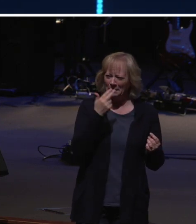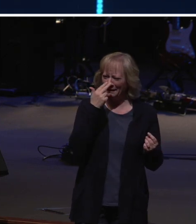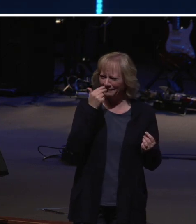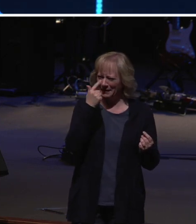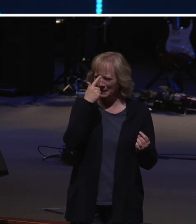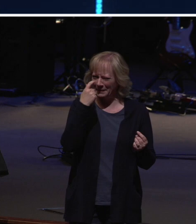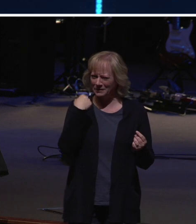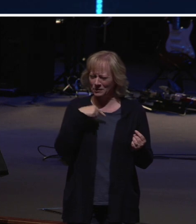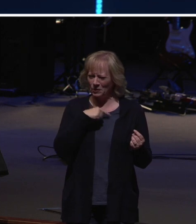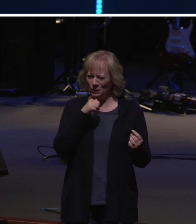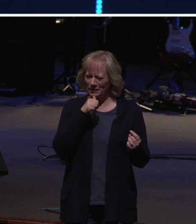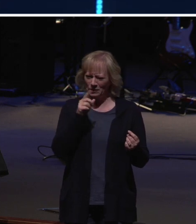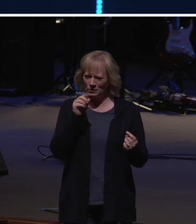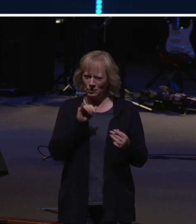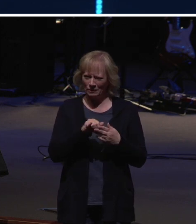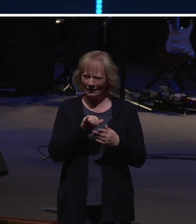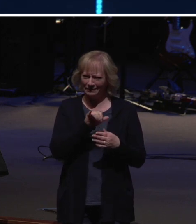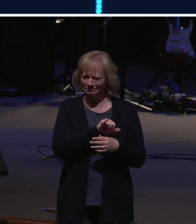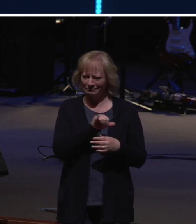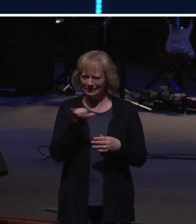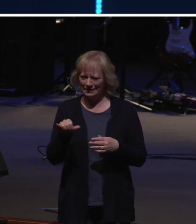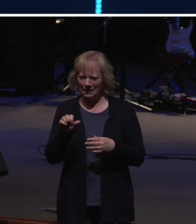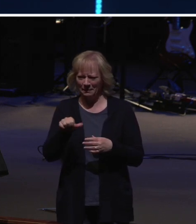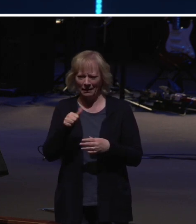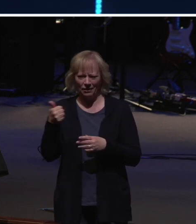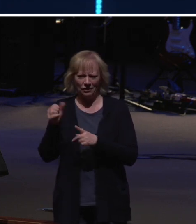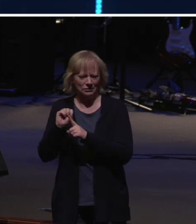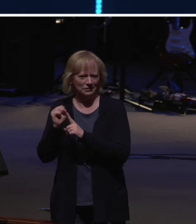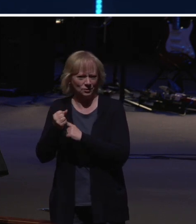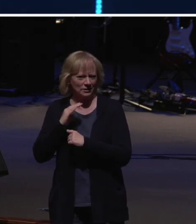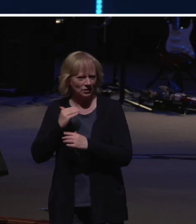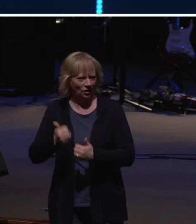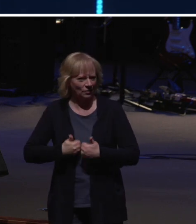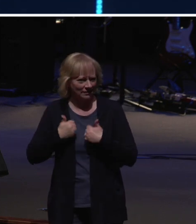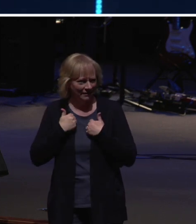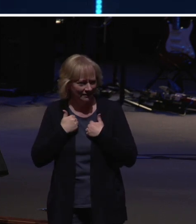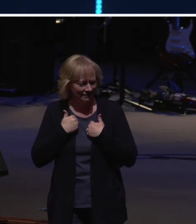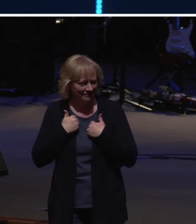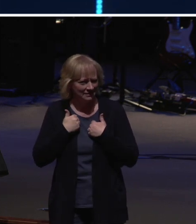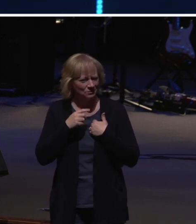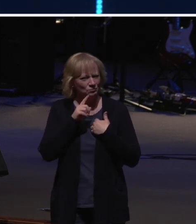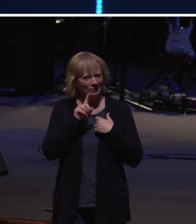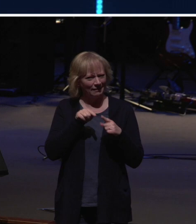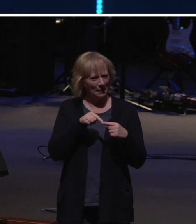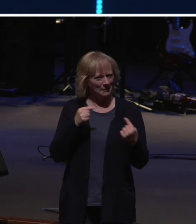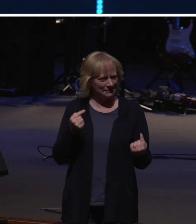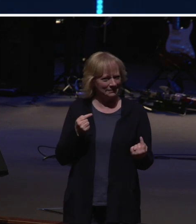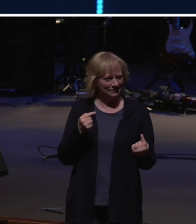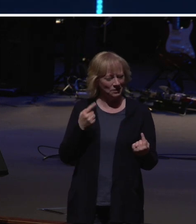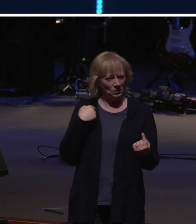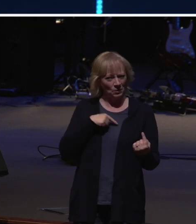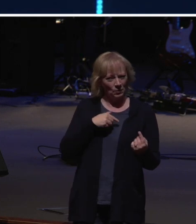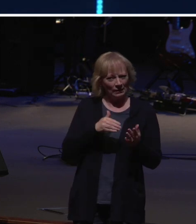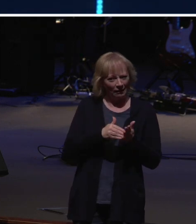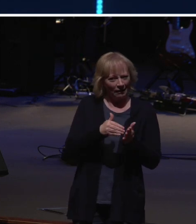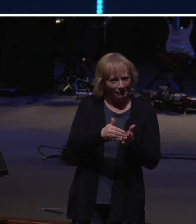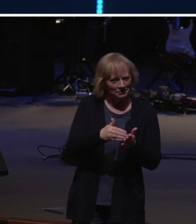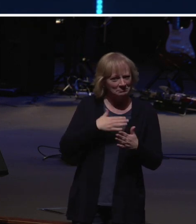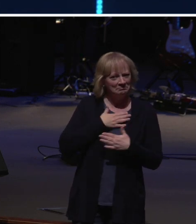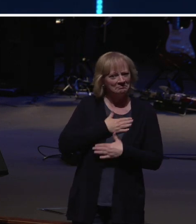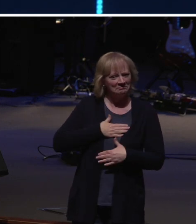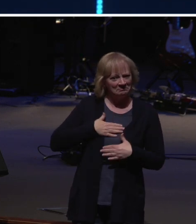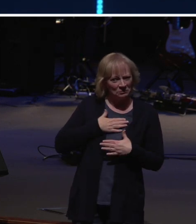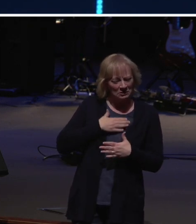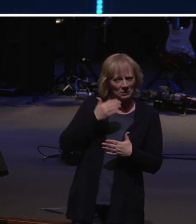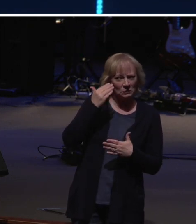don't always do that in other areas of our life. To the contrary, we often appreciate some